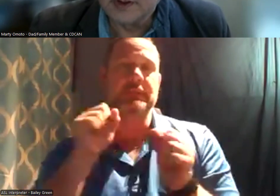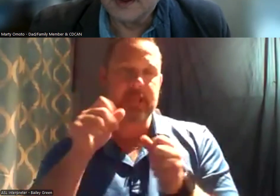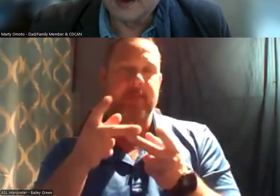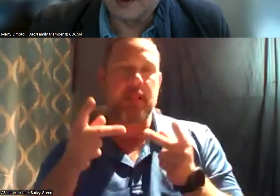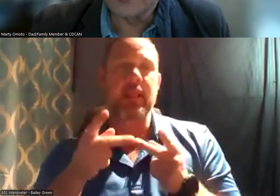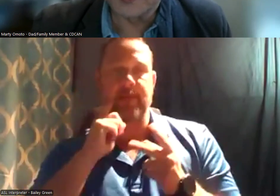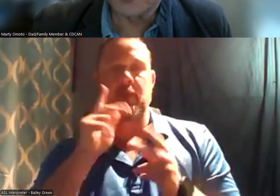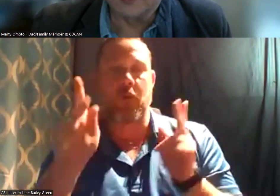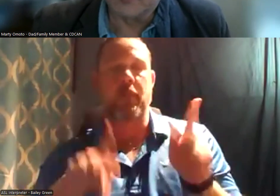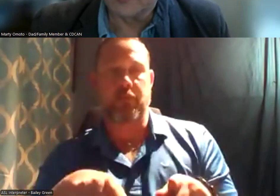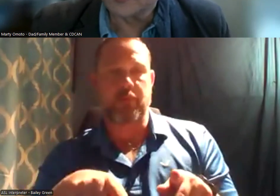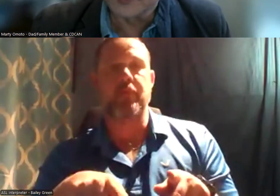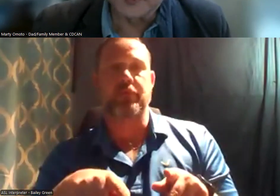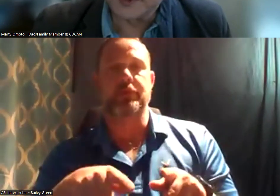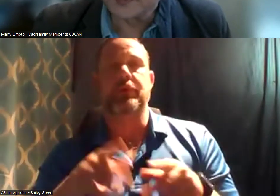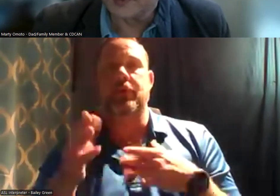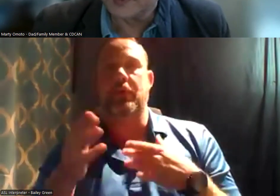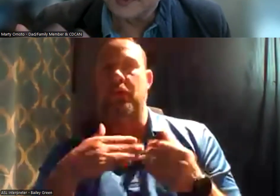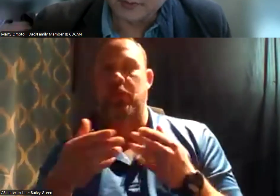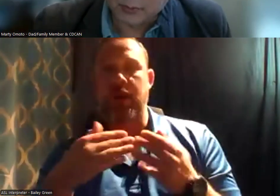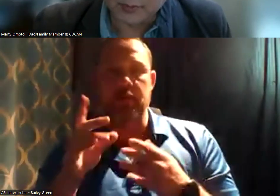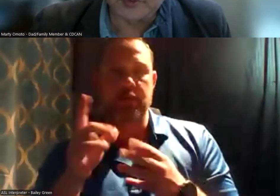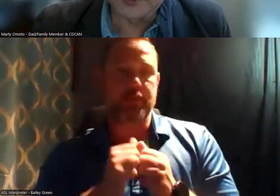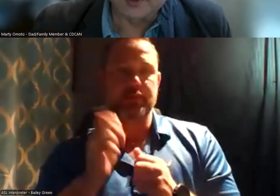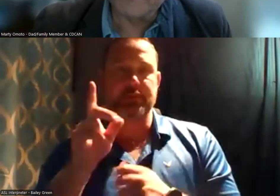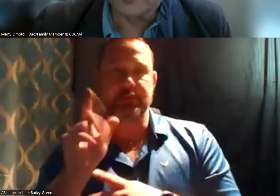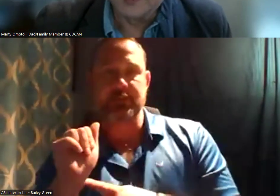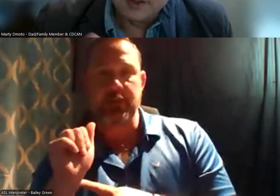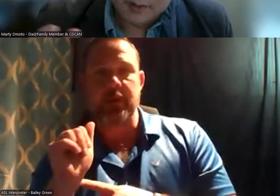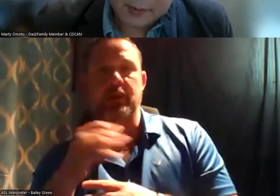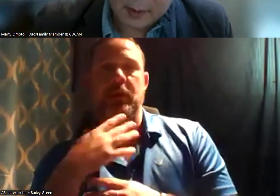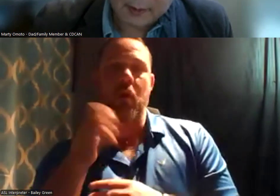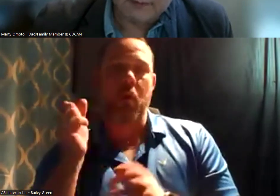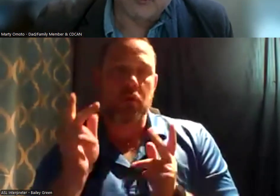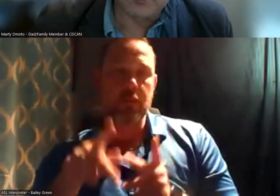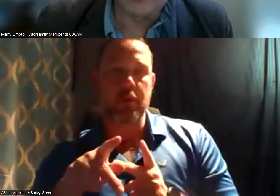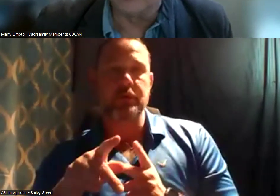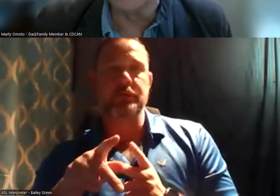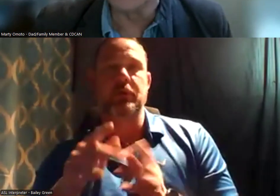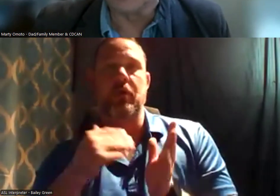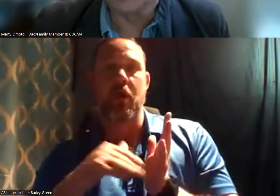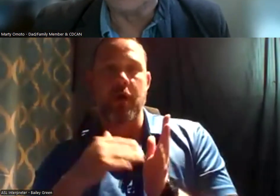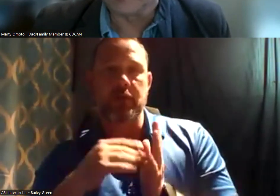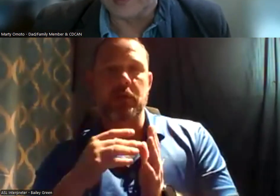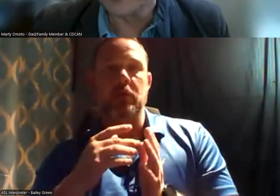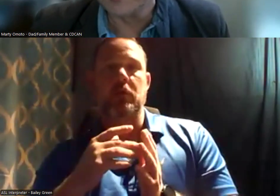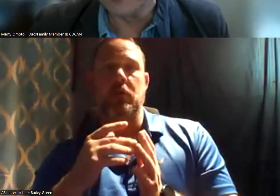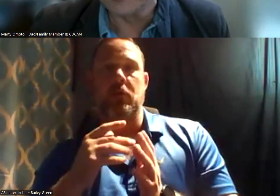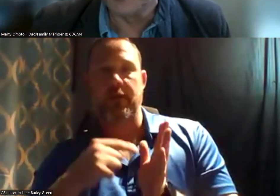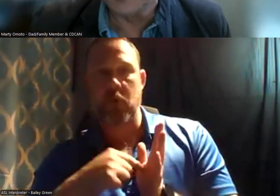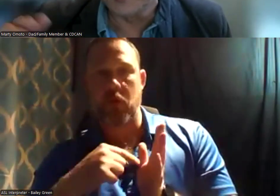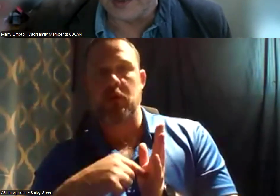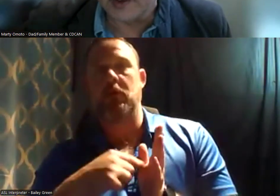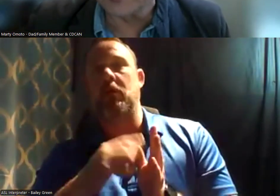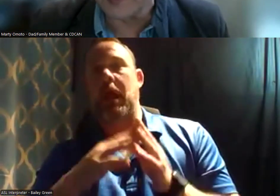people, especially, whether it's a person with disabilities or an older person. Often affordable homes or housing